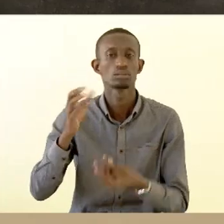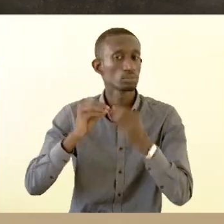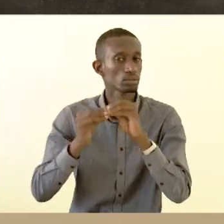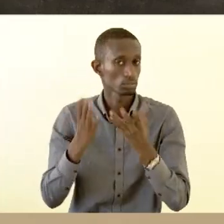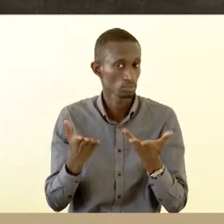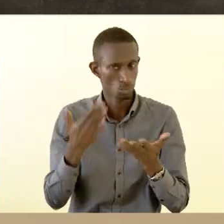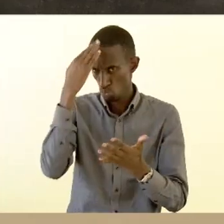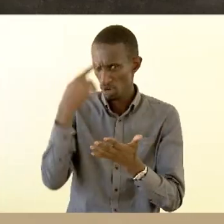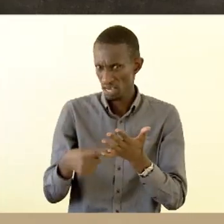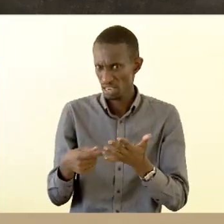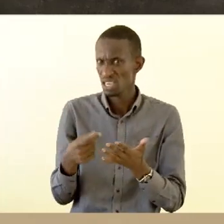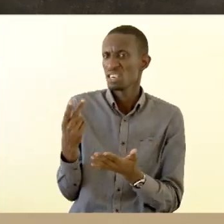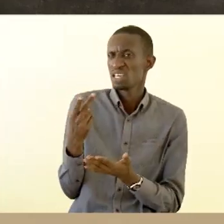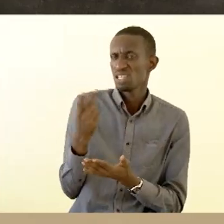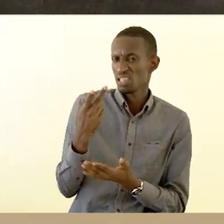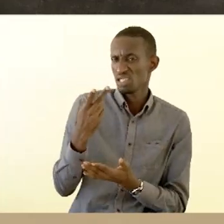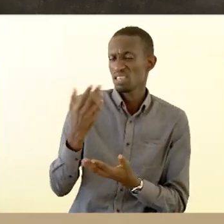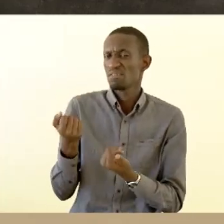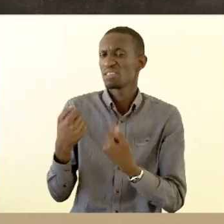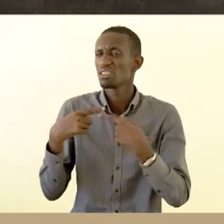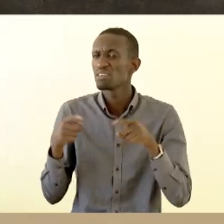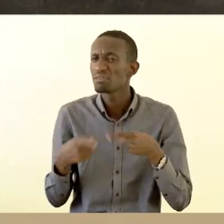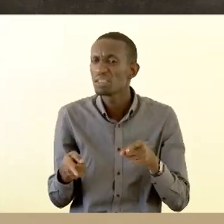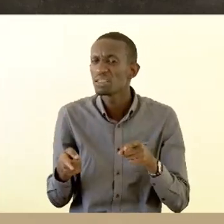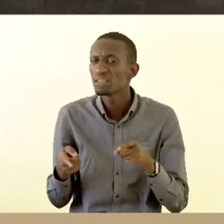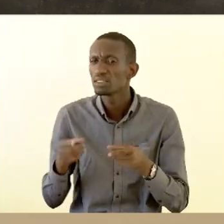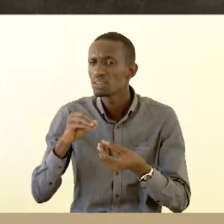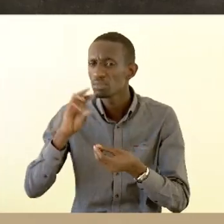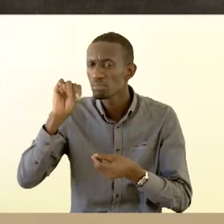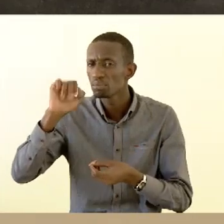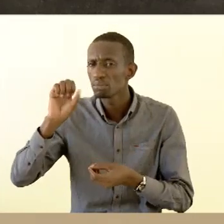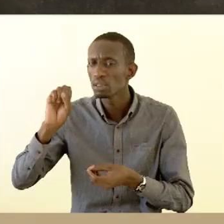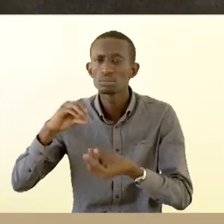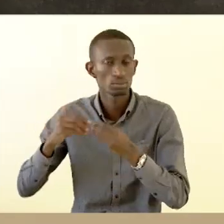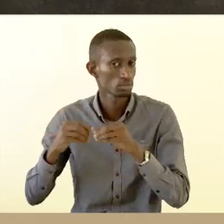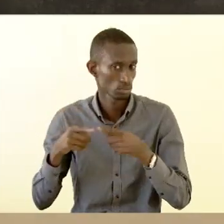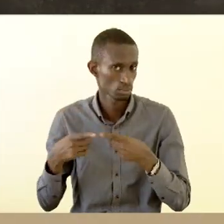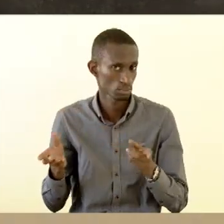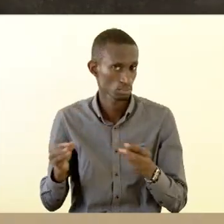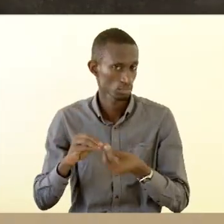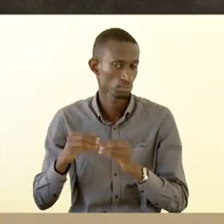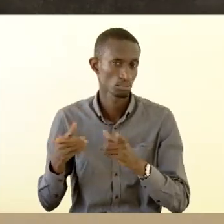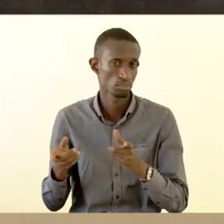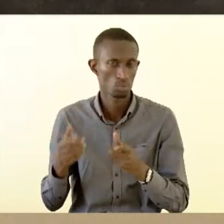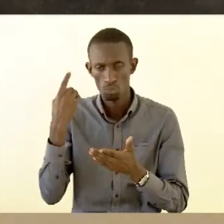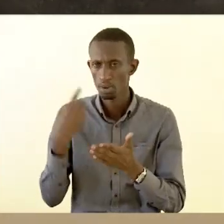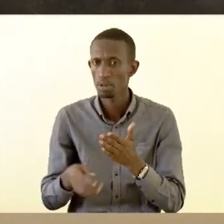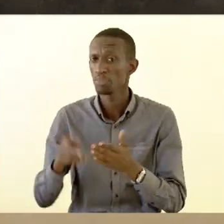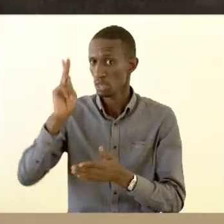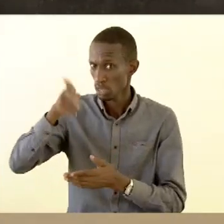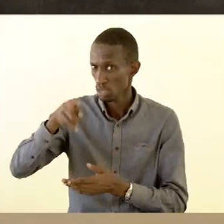Why? Because the number of protons is the same, but they have different number of